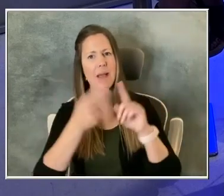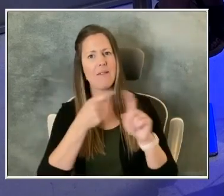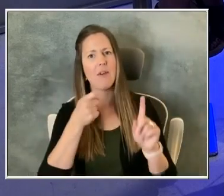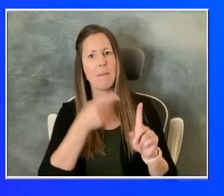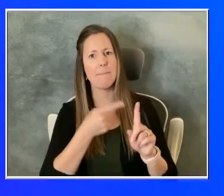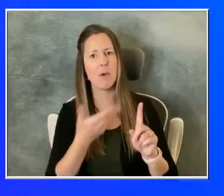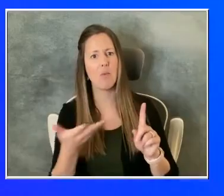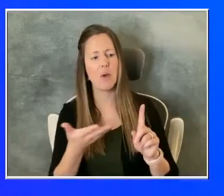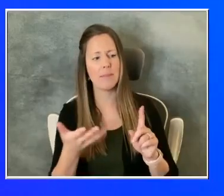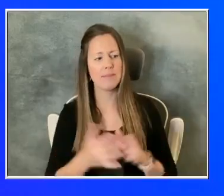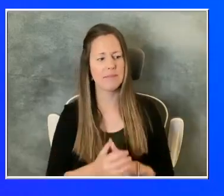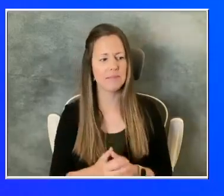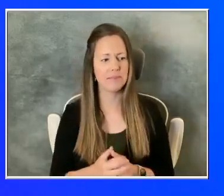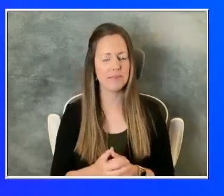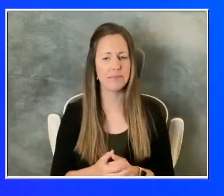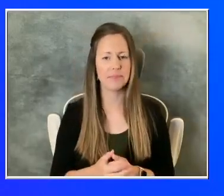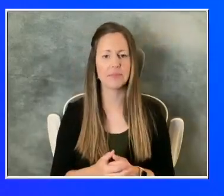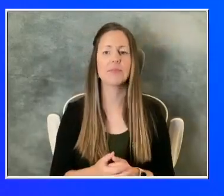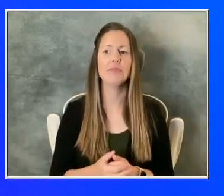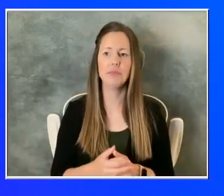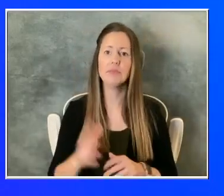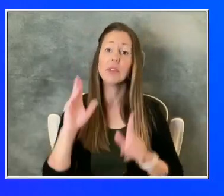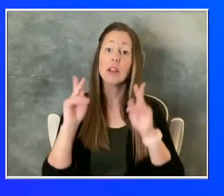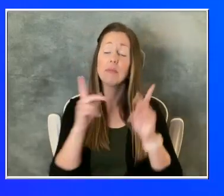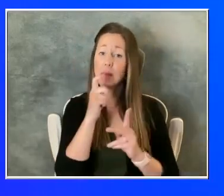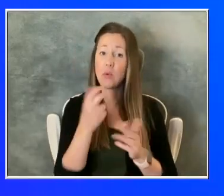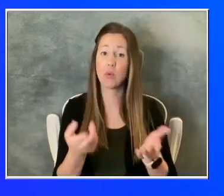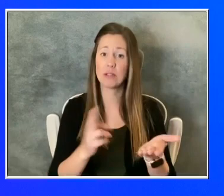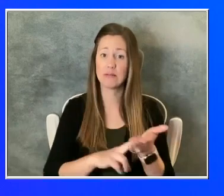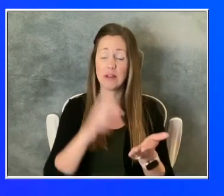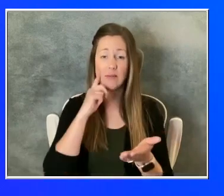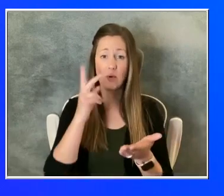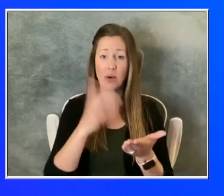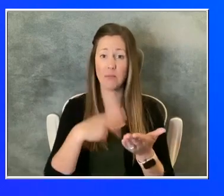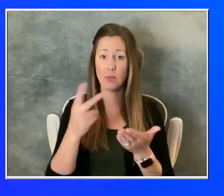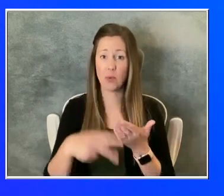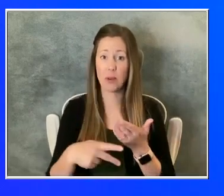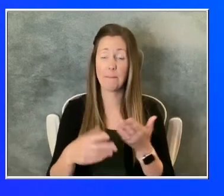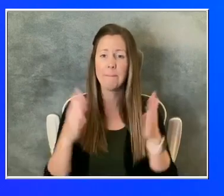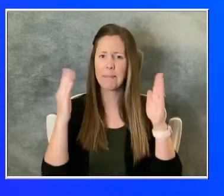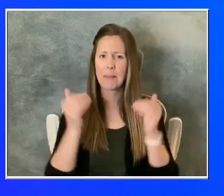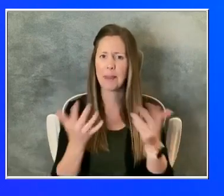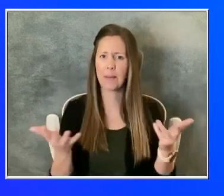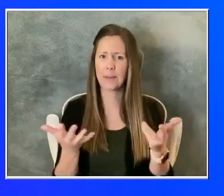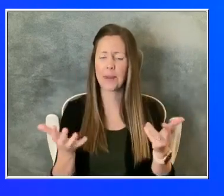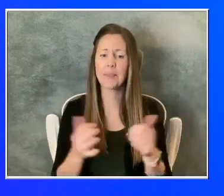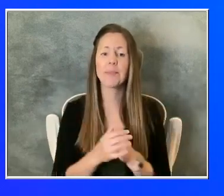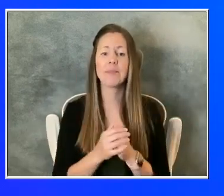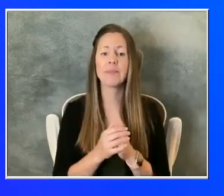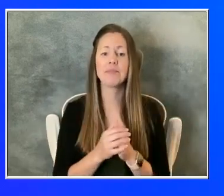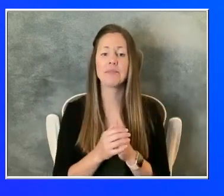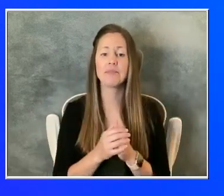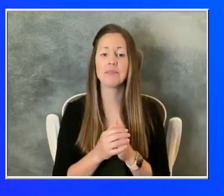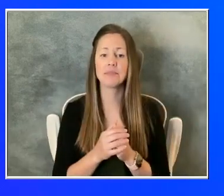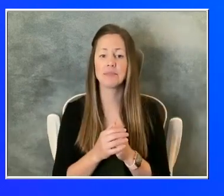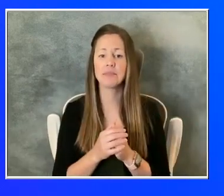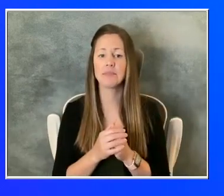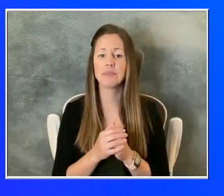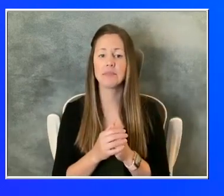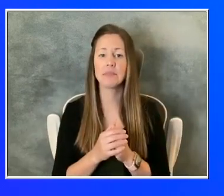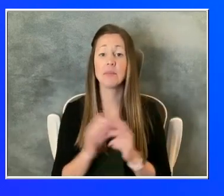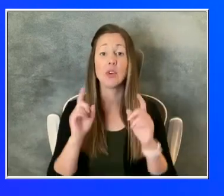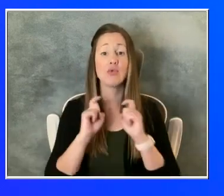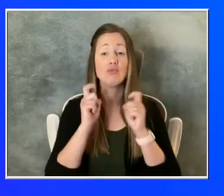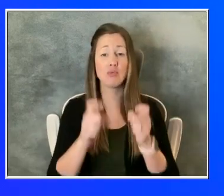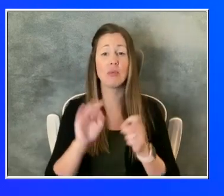is expected of those who sign up include a donation of blood and urine